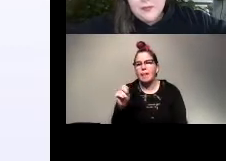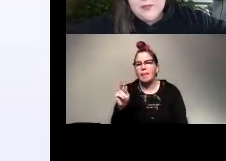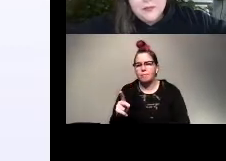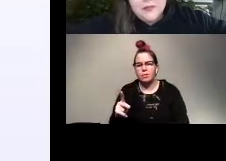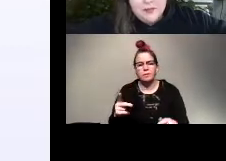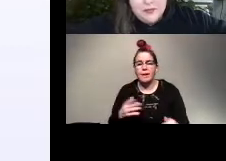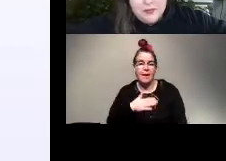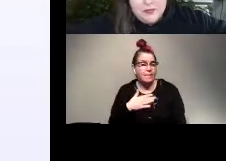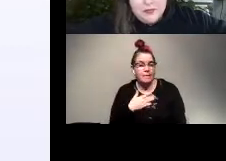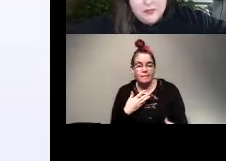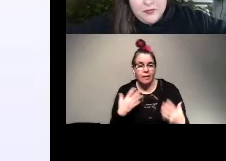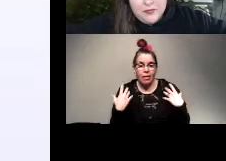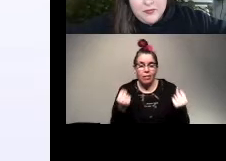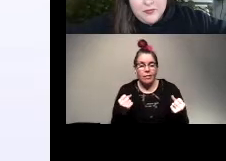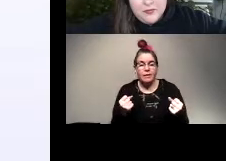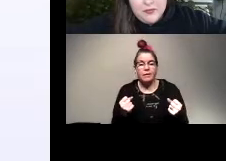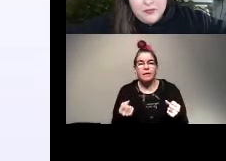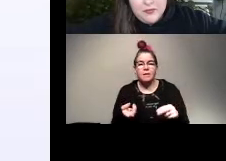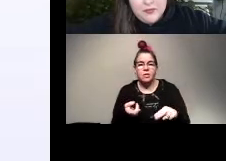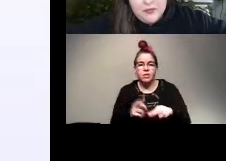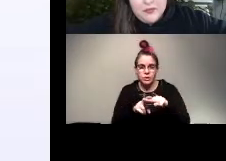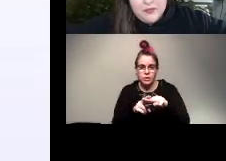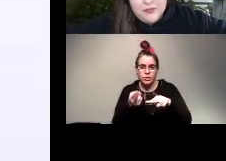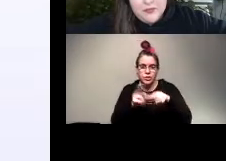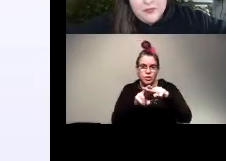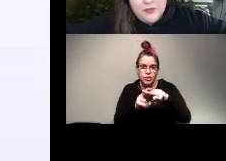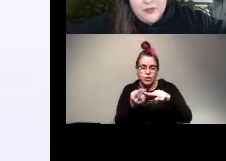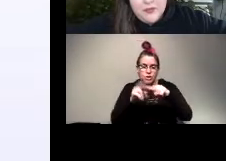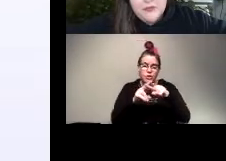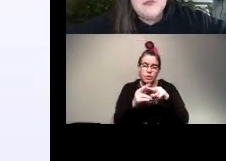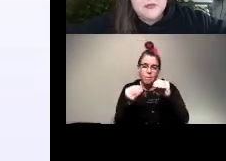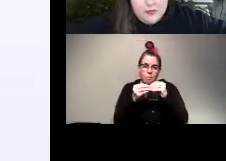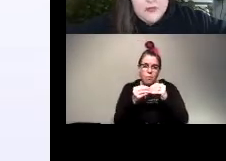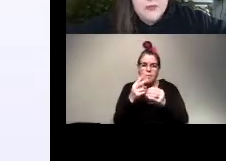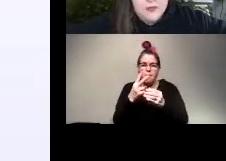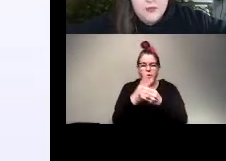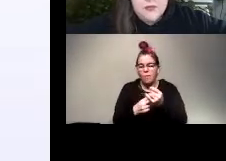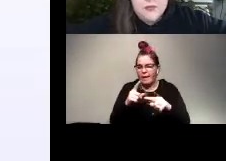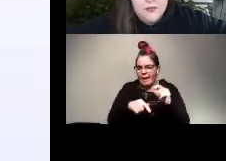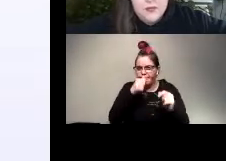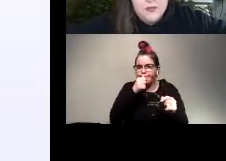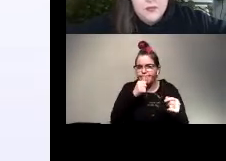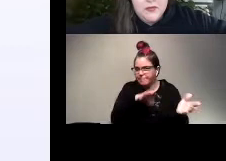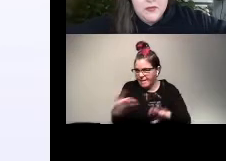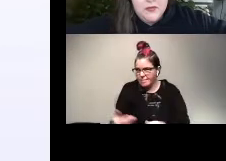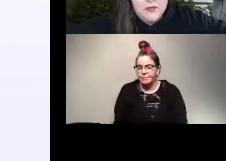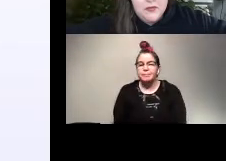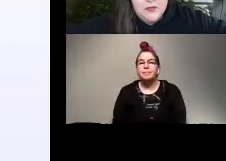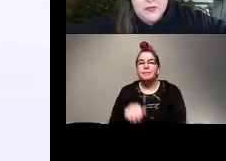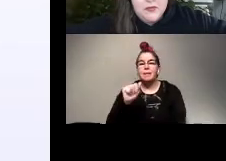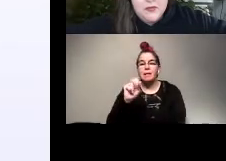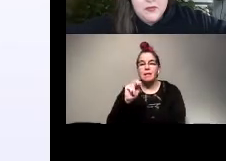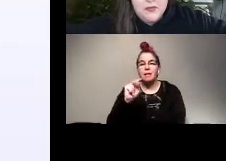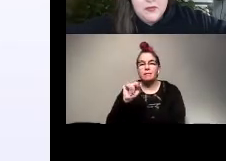happy. And once you get to a high enough level, they both can't stand it. And what an antibiotic is it's